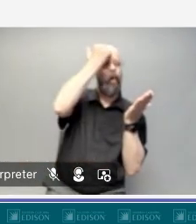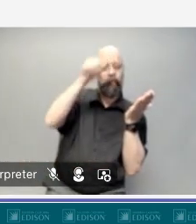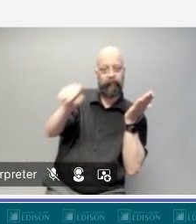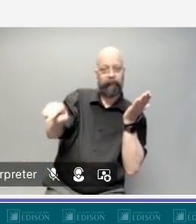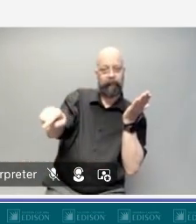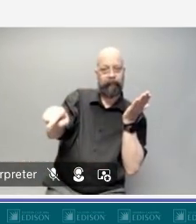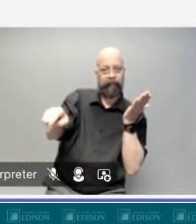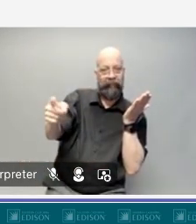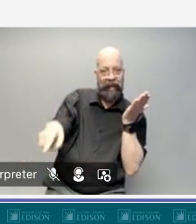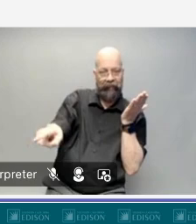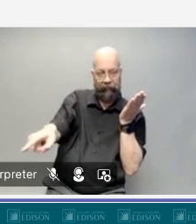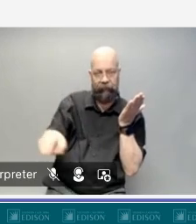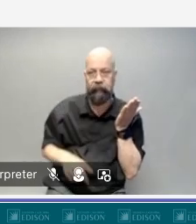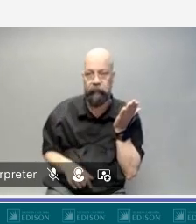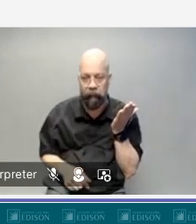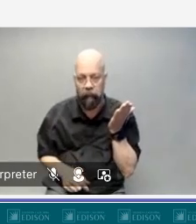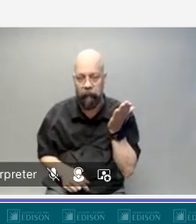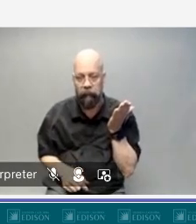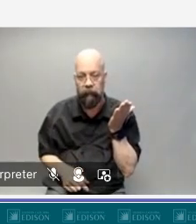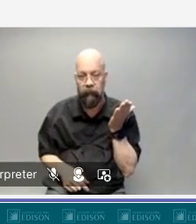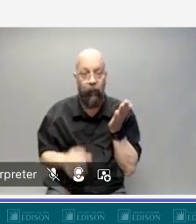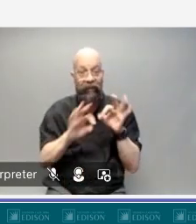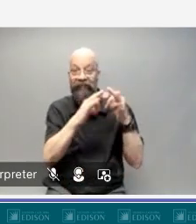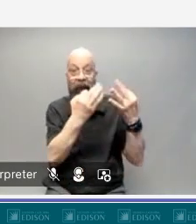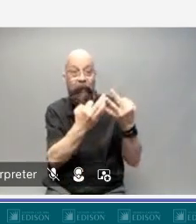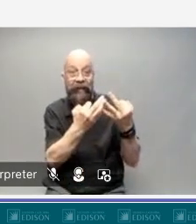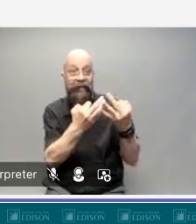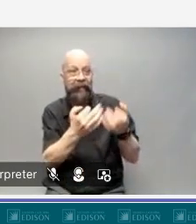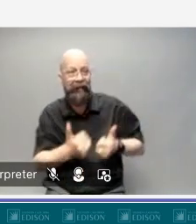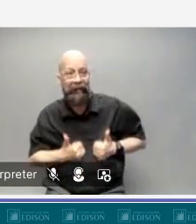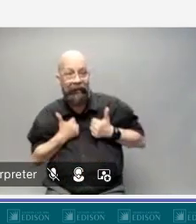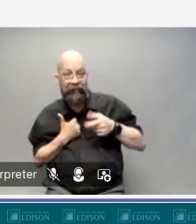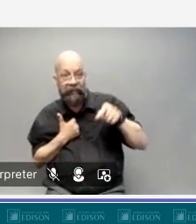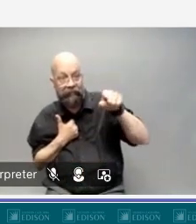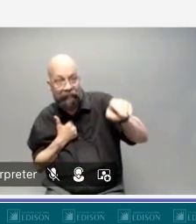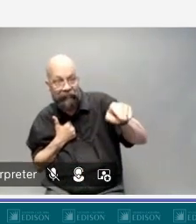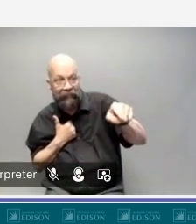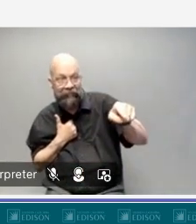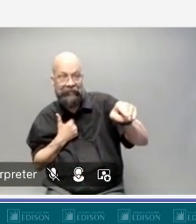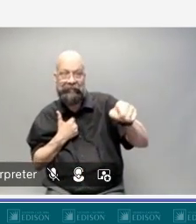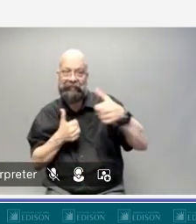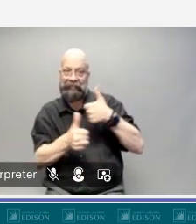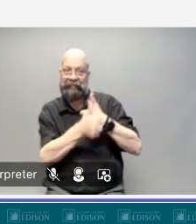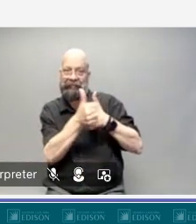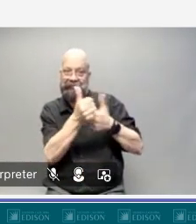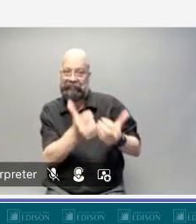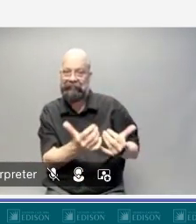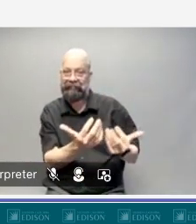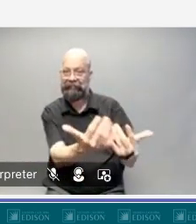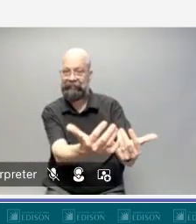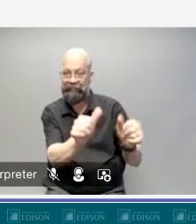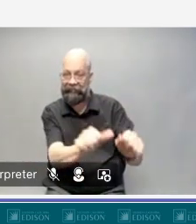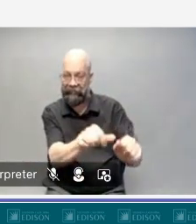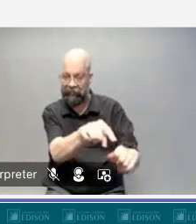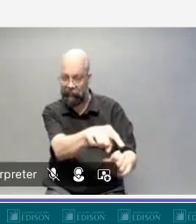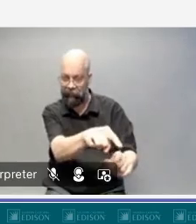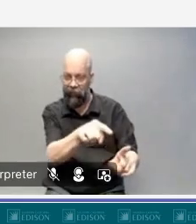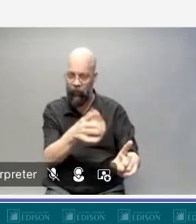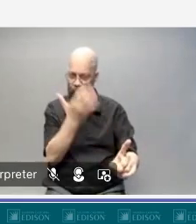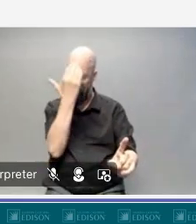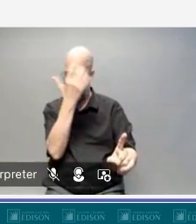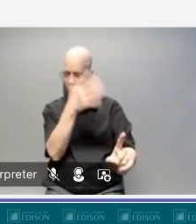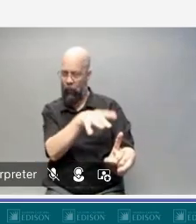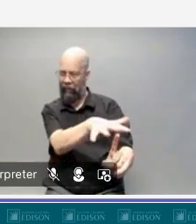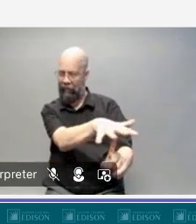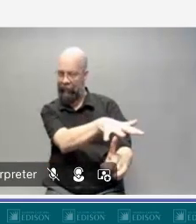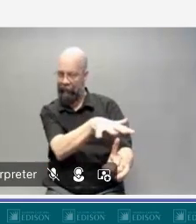in, or for those of us that have family in high fire risk areas and just want to stay informed of possible PSPS conditions. And you